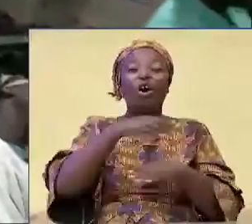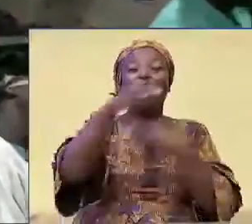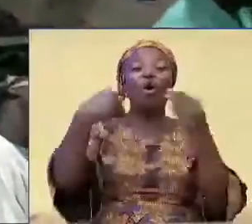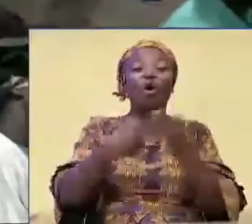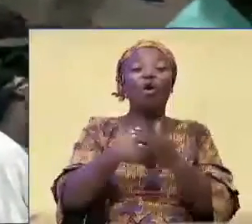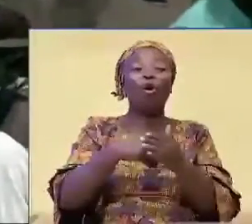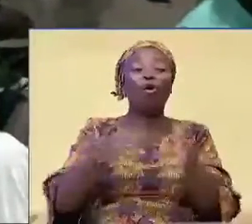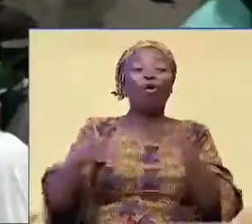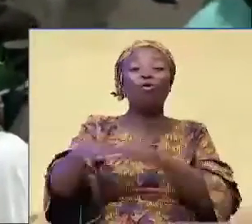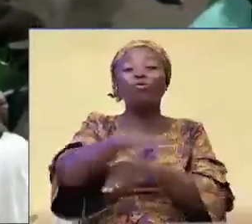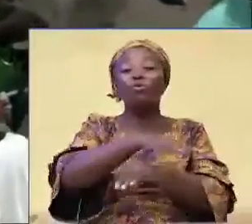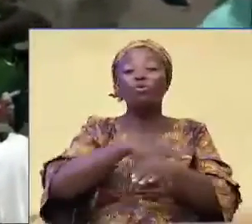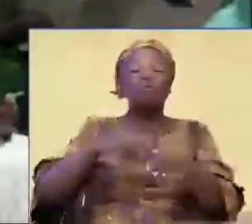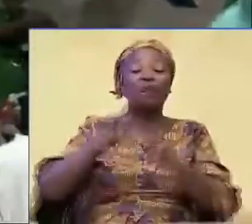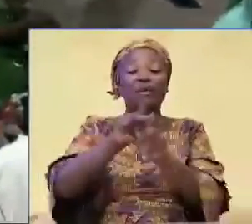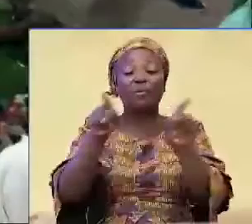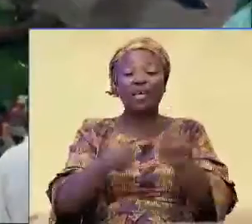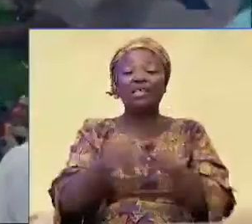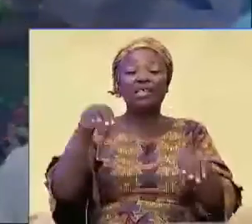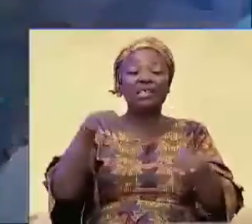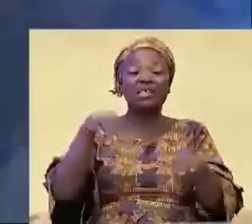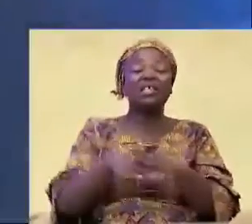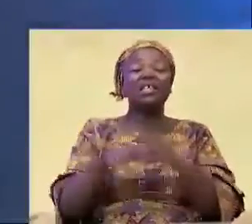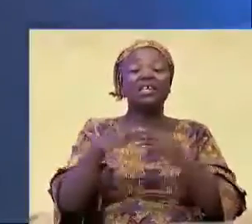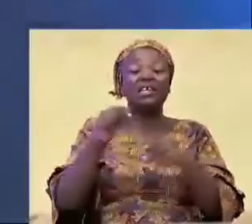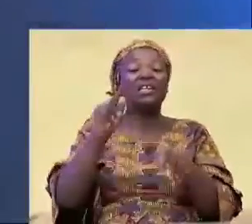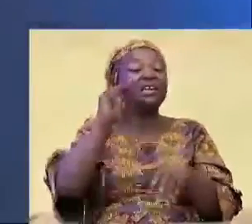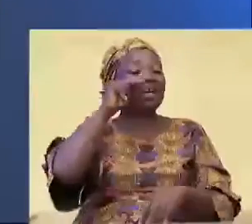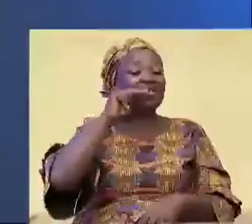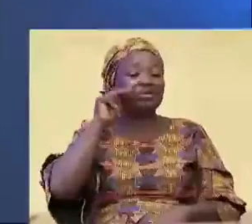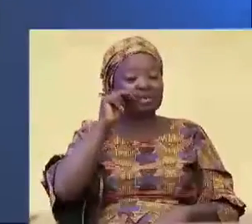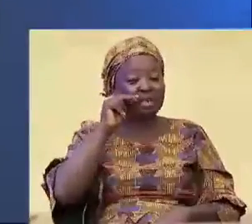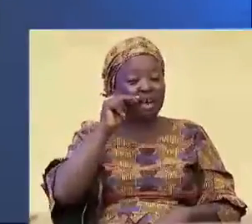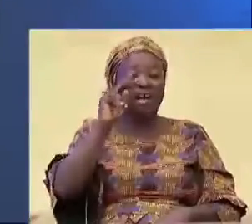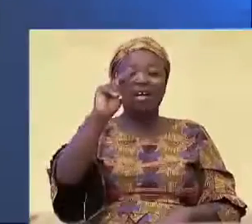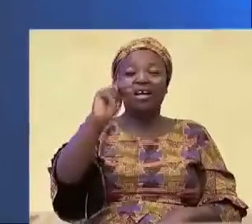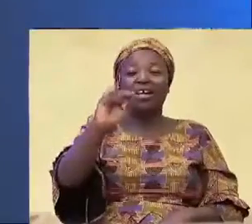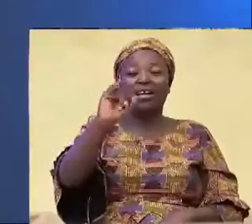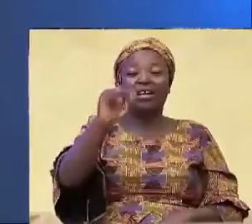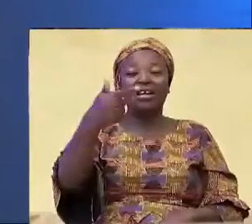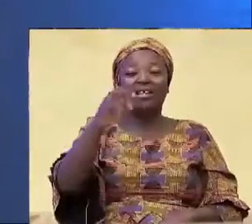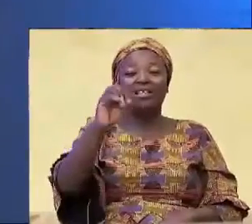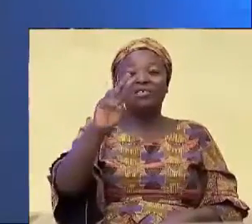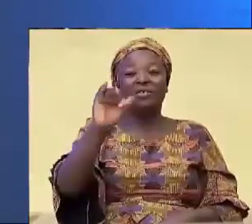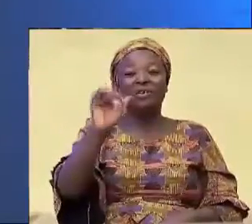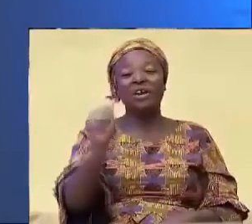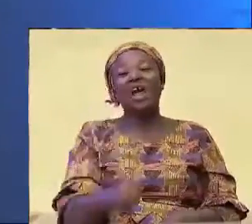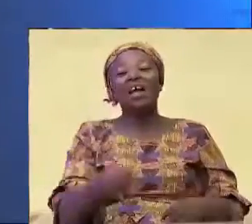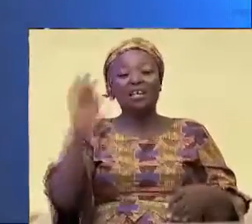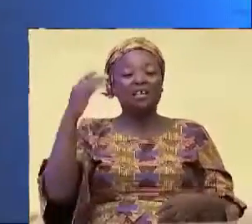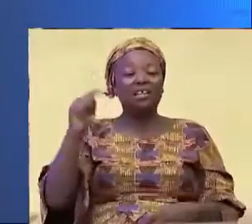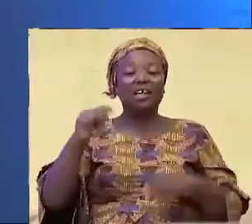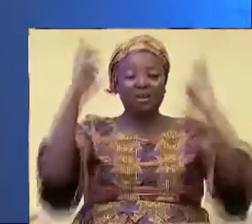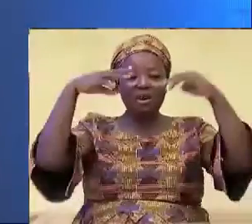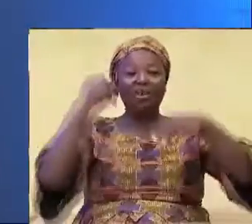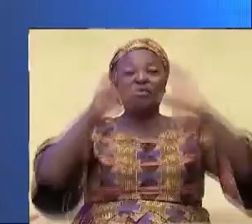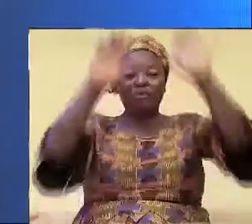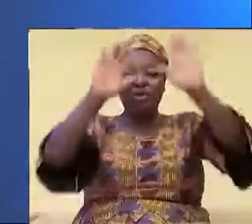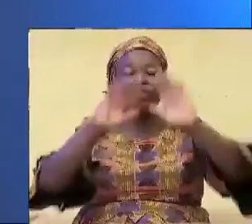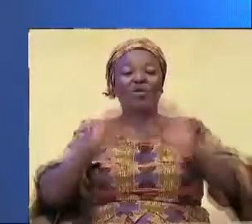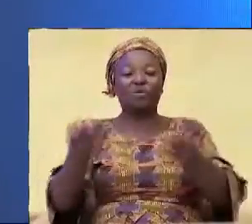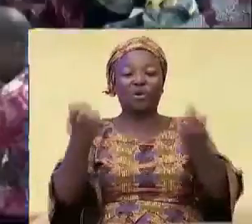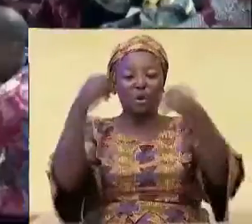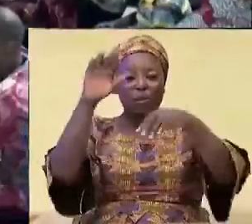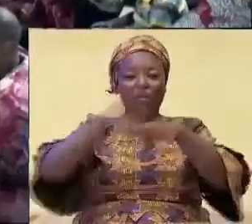In the whole of the nation, Nigeria, in every city, every town, the rain of miracles will fall